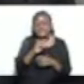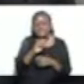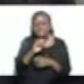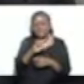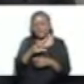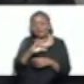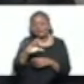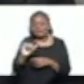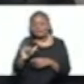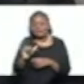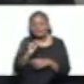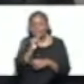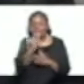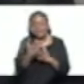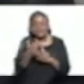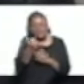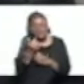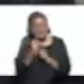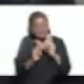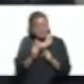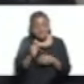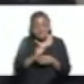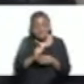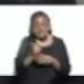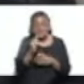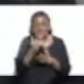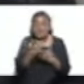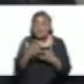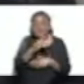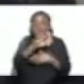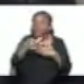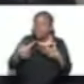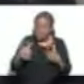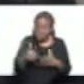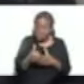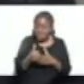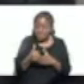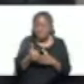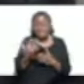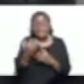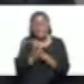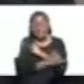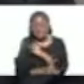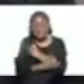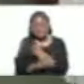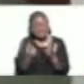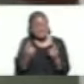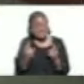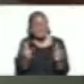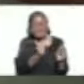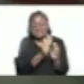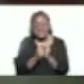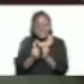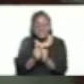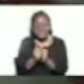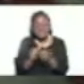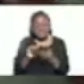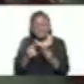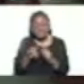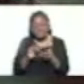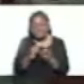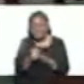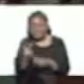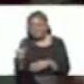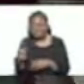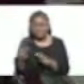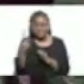that the entire country practices together. And we have a lot more power than we realize that we have. And to those naysayers, or